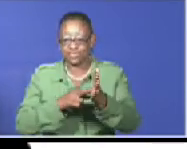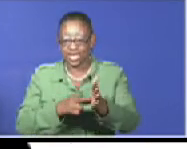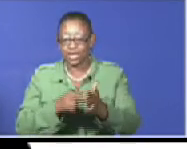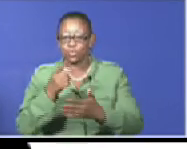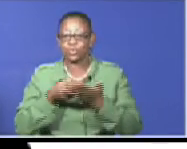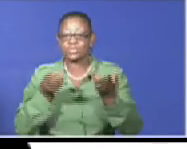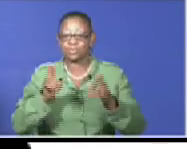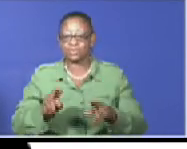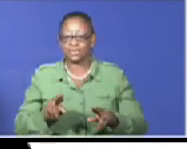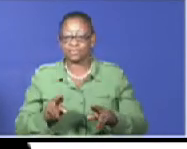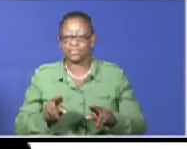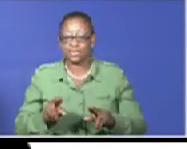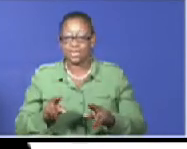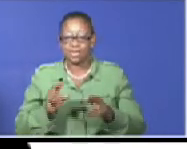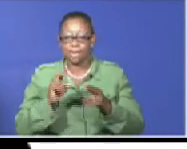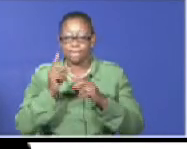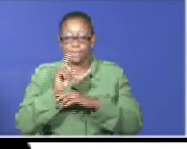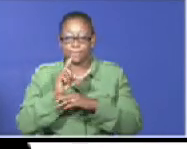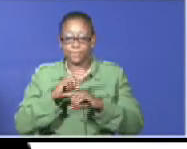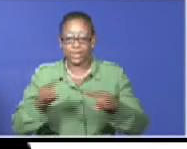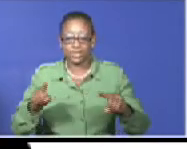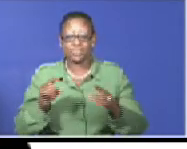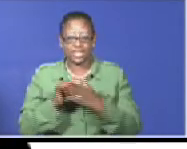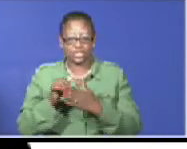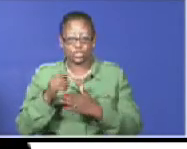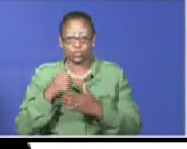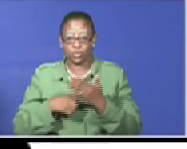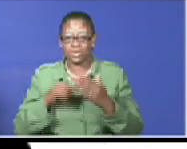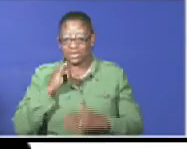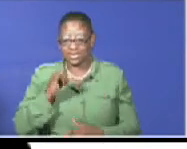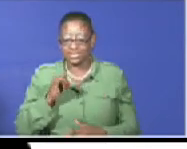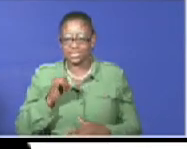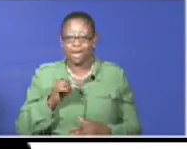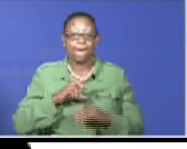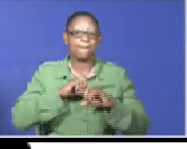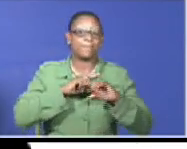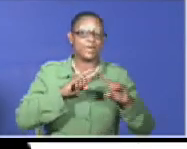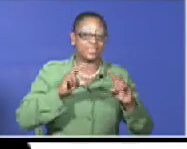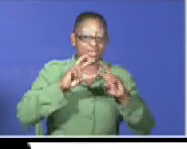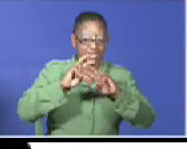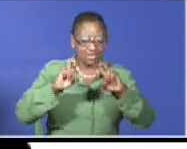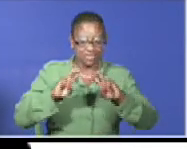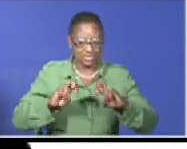office. But that's just where it is. They want to investigate something else. Precisely.